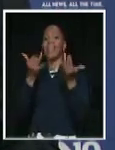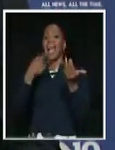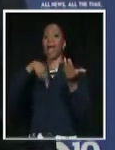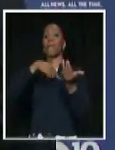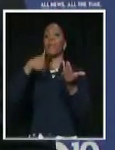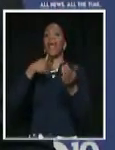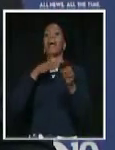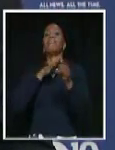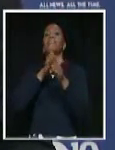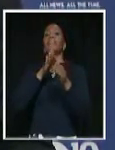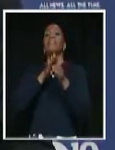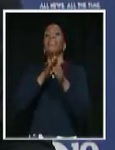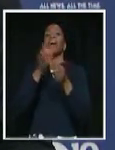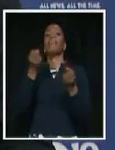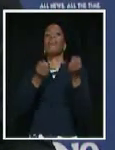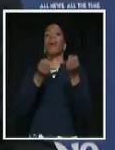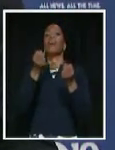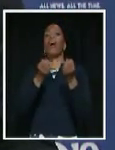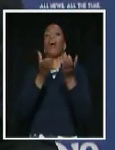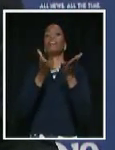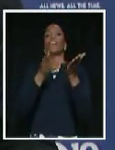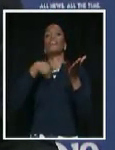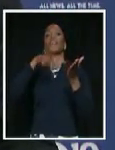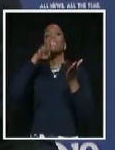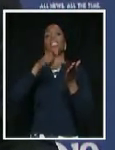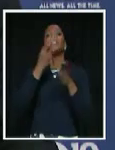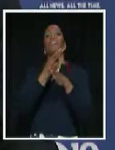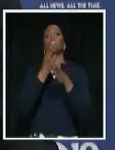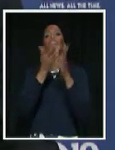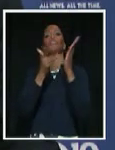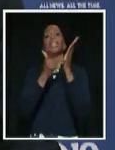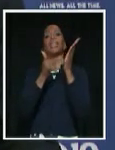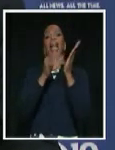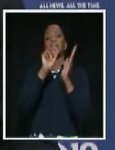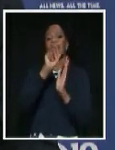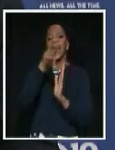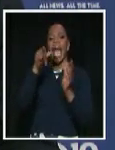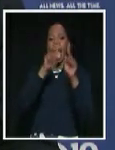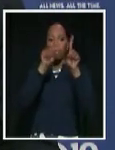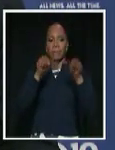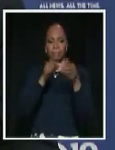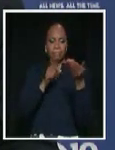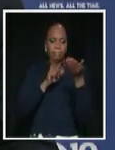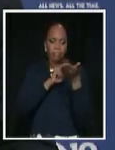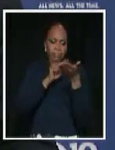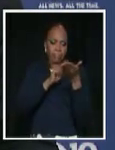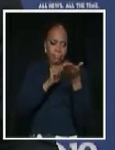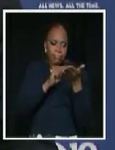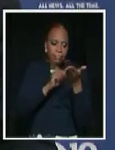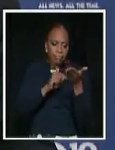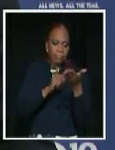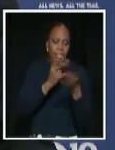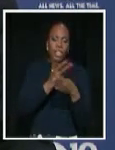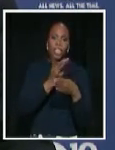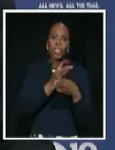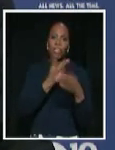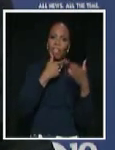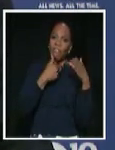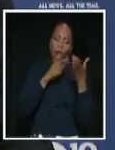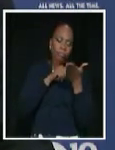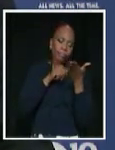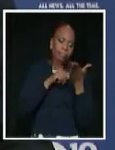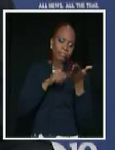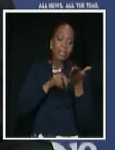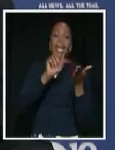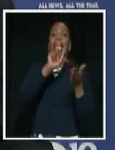car services, and we need to use technology. We need to have, you know, an app that people can use on their phones, an